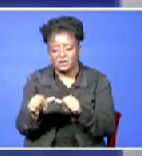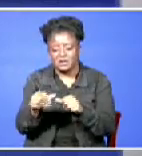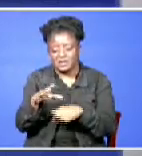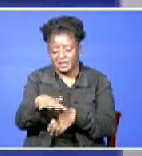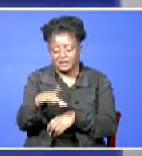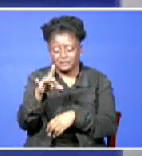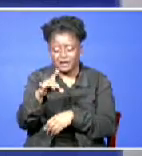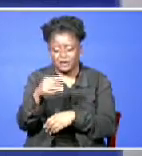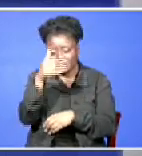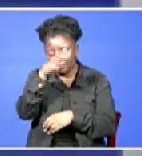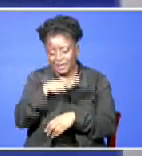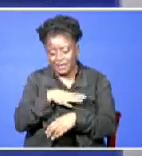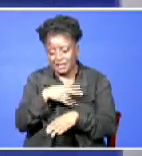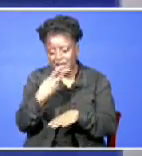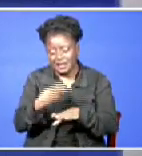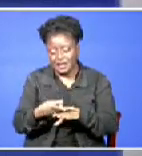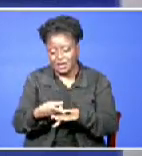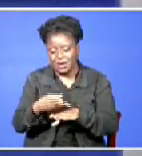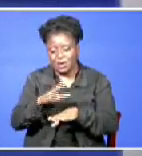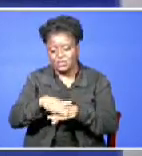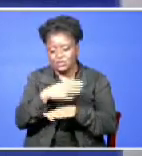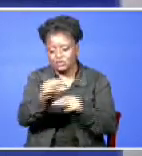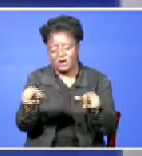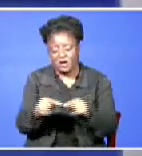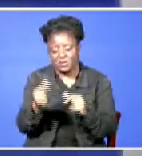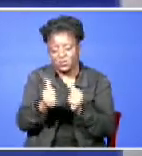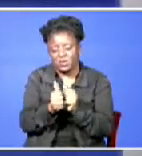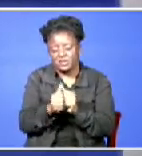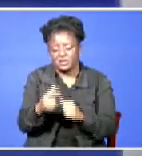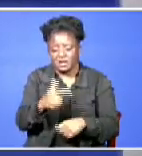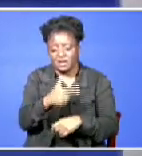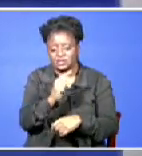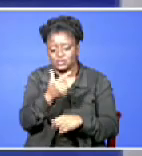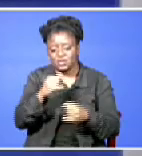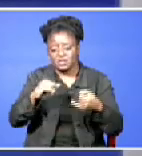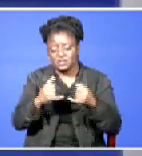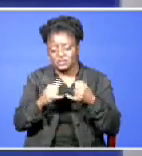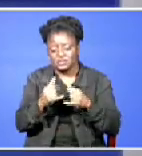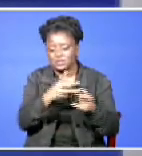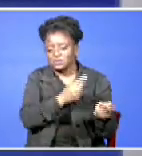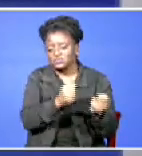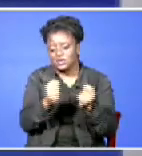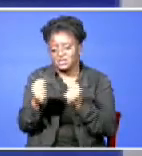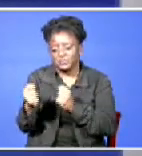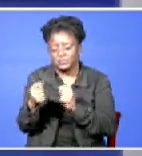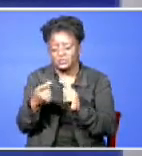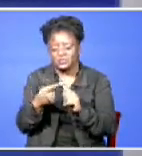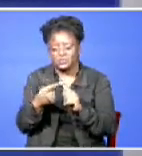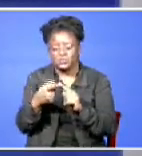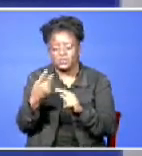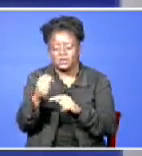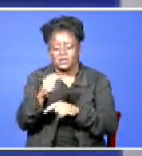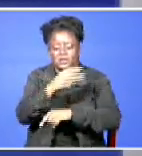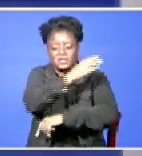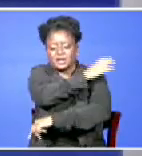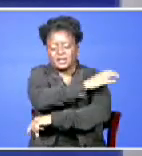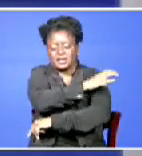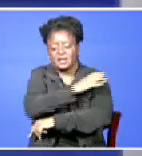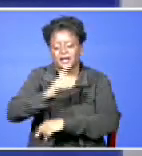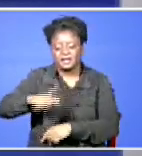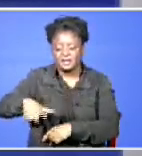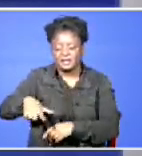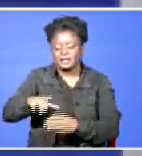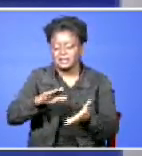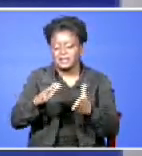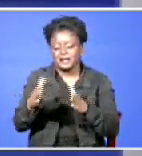ground with gunshot wounds to the body. The victim was transported to the Marsh Harbor Clinic, and police say he later died of his injuries. Now, authorities